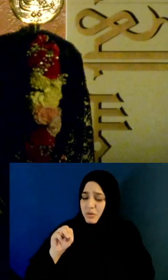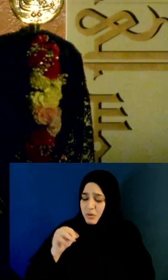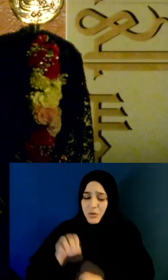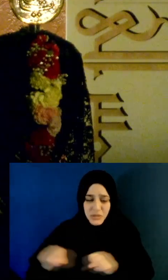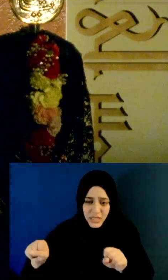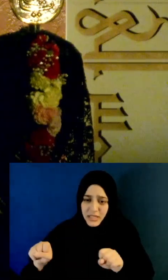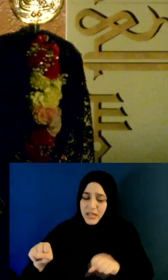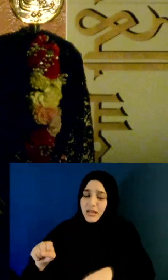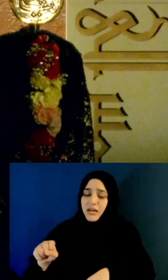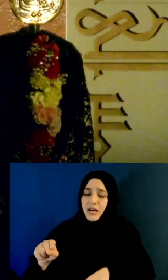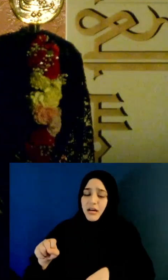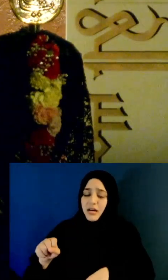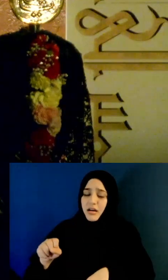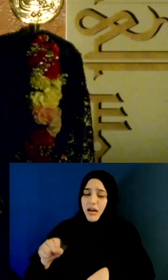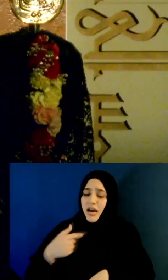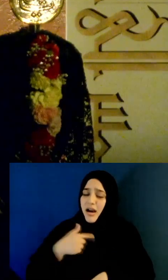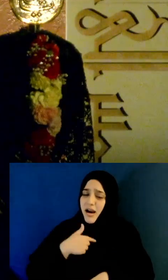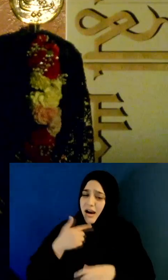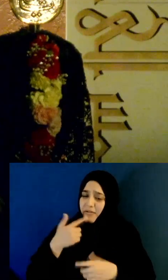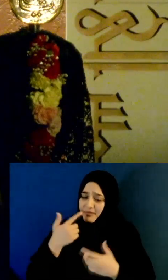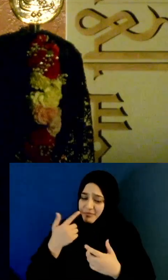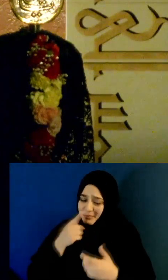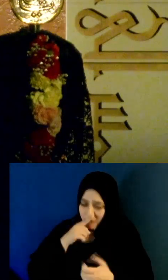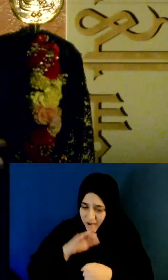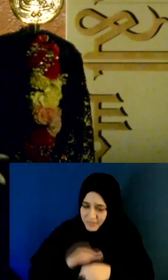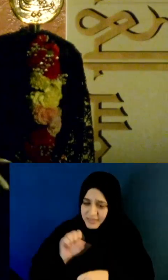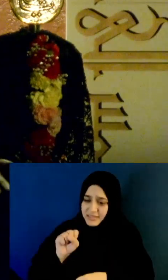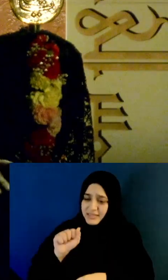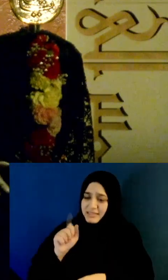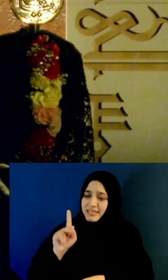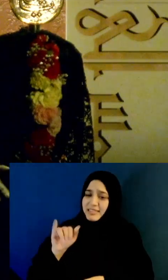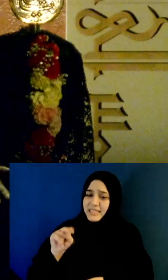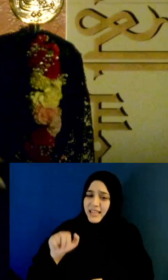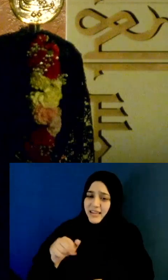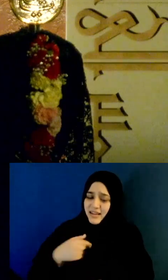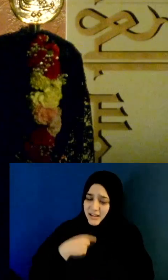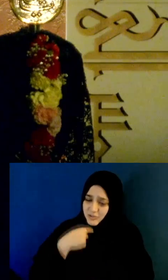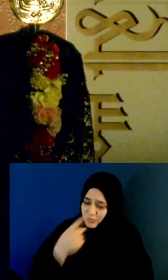promised Sakina water. Say sorry to Sakina."